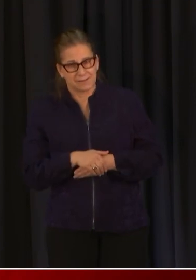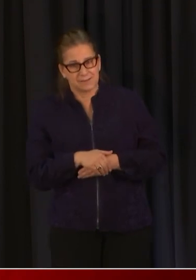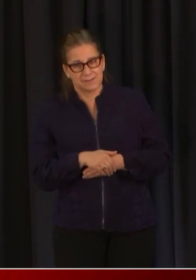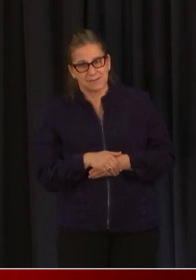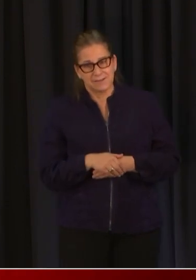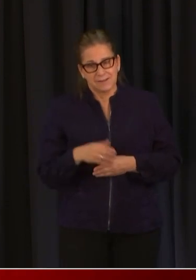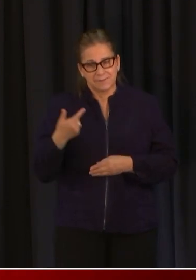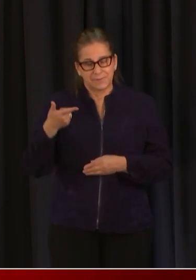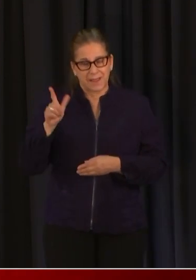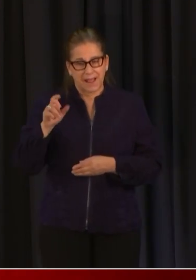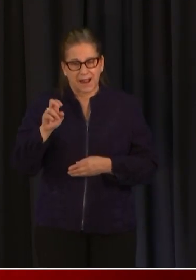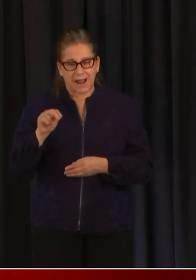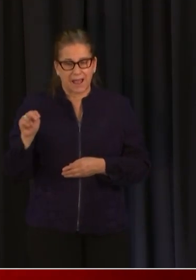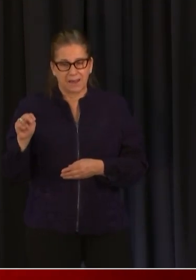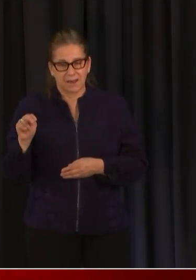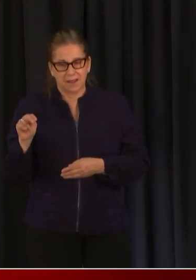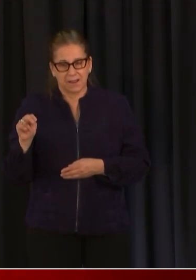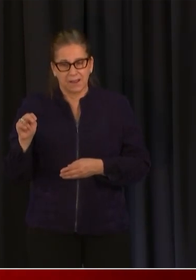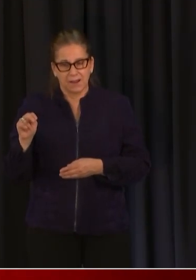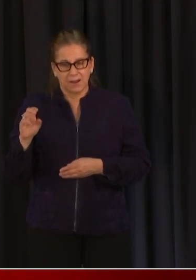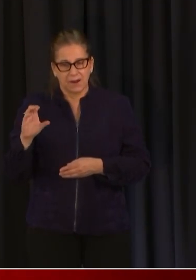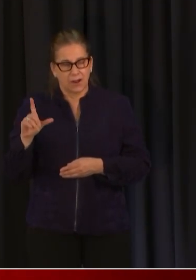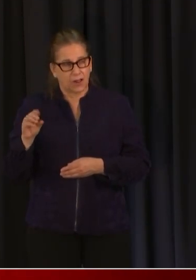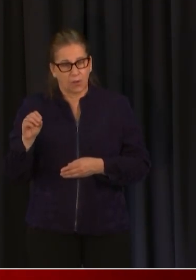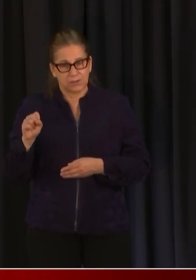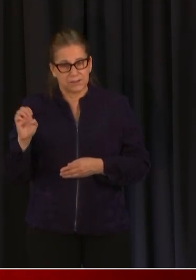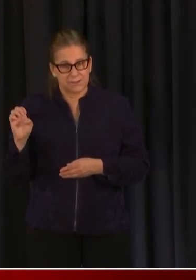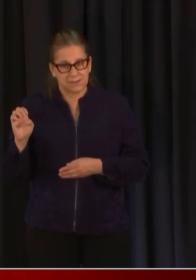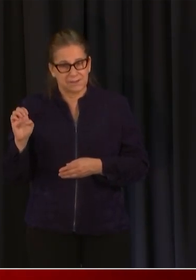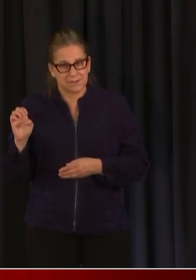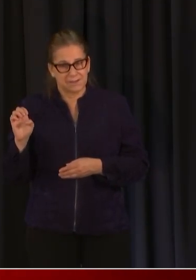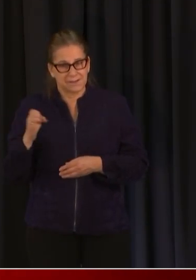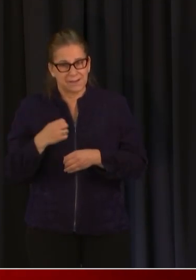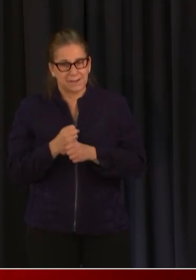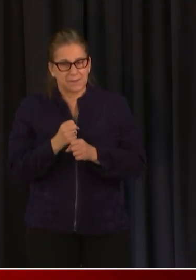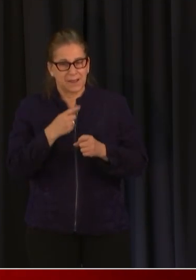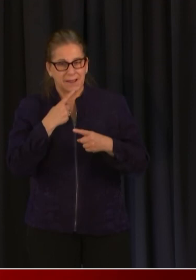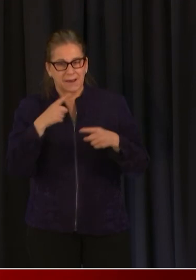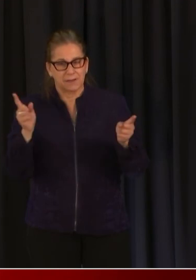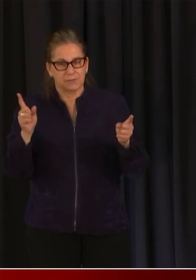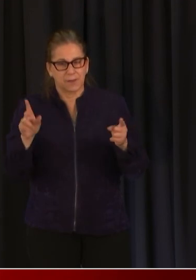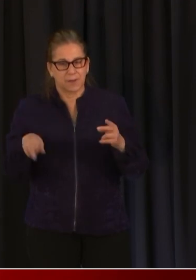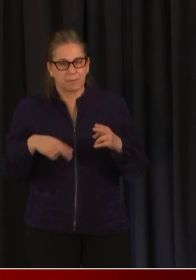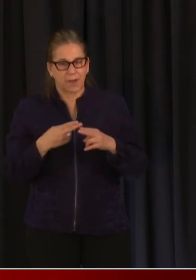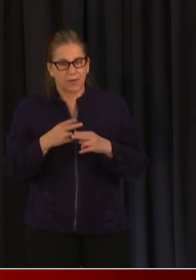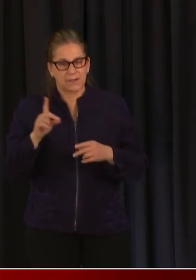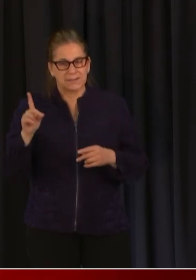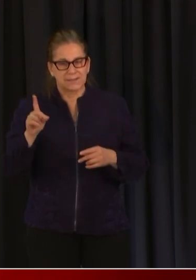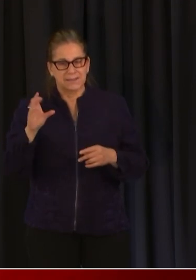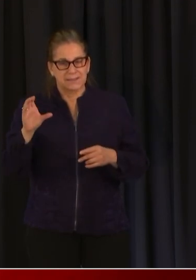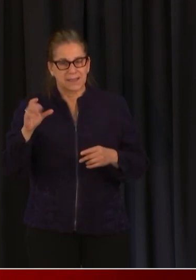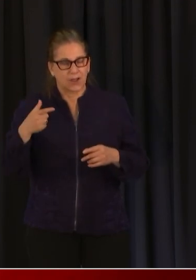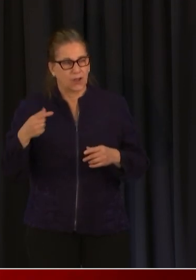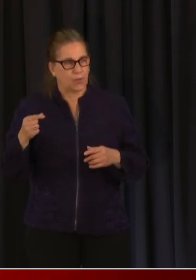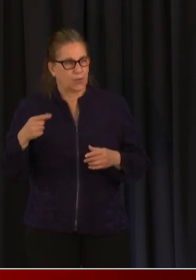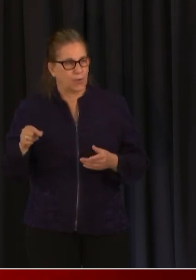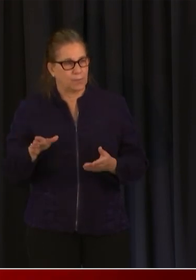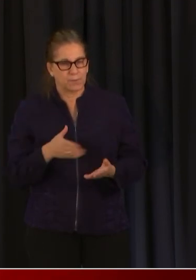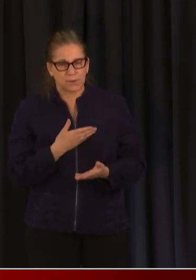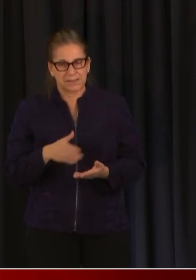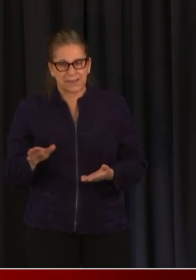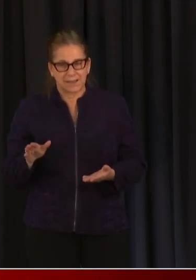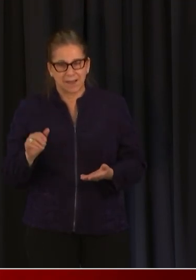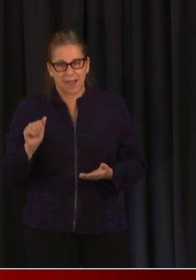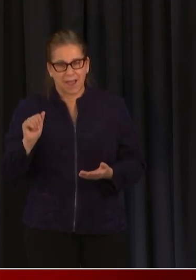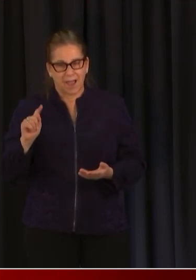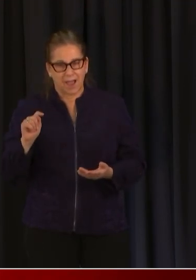a detailed briefing by Dr. Nesbitt about what happened. I woke up in the middle of the night, as I